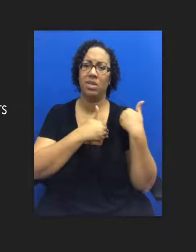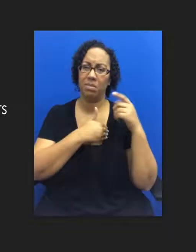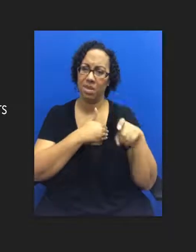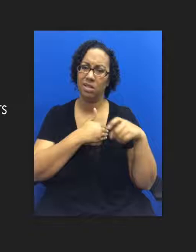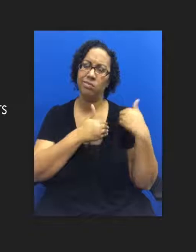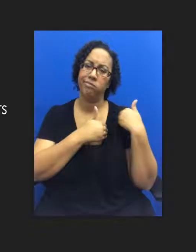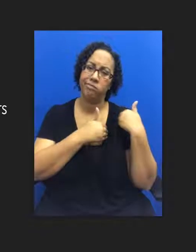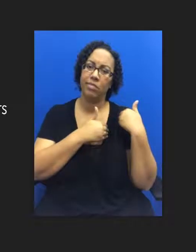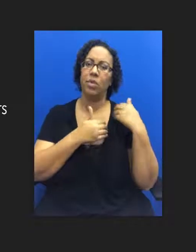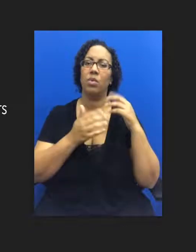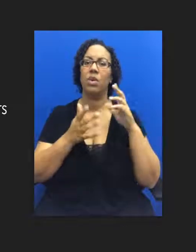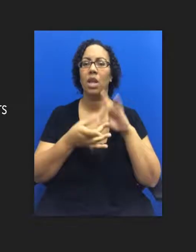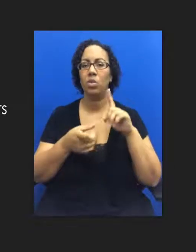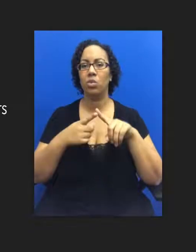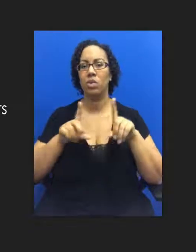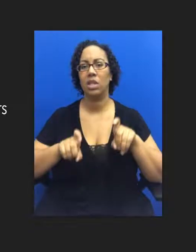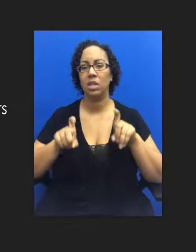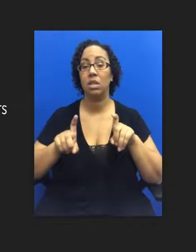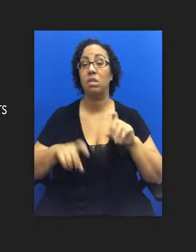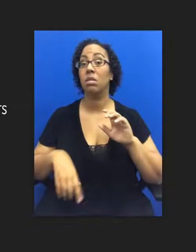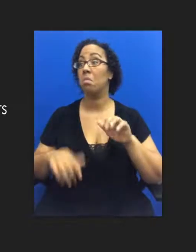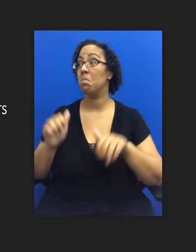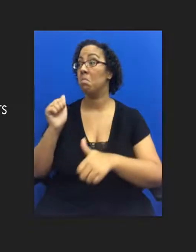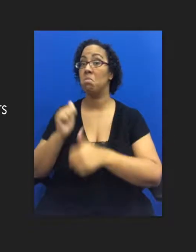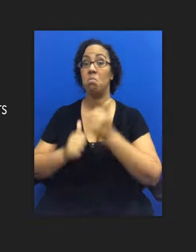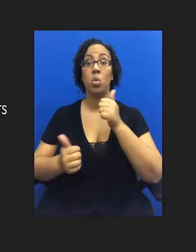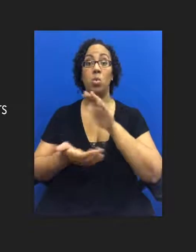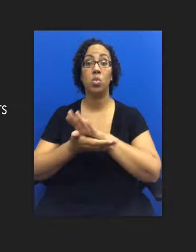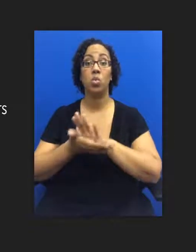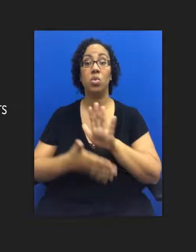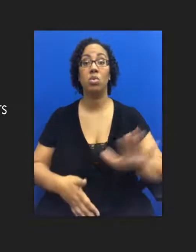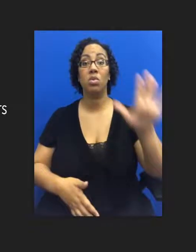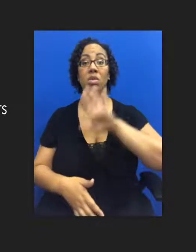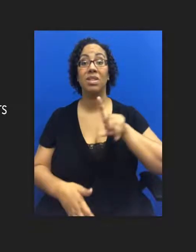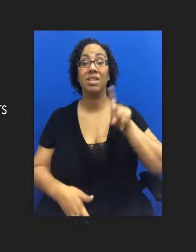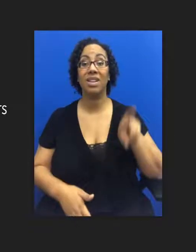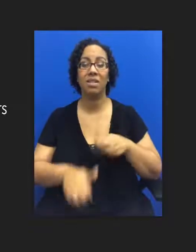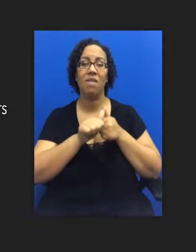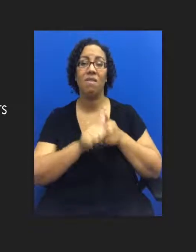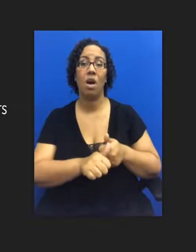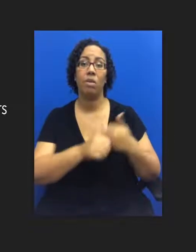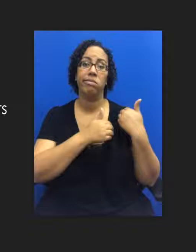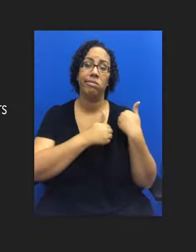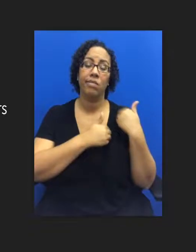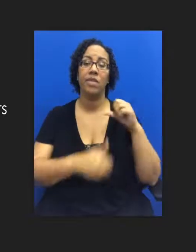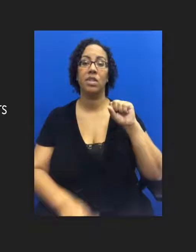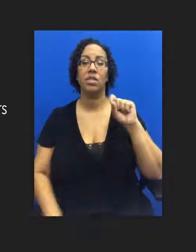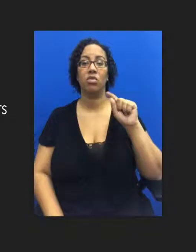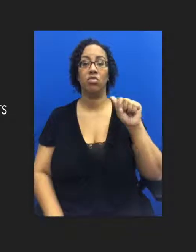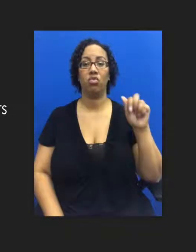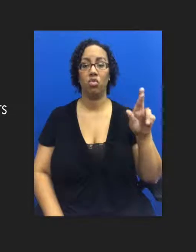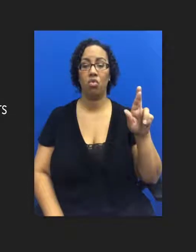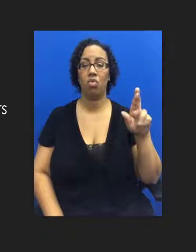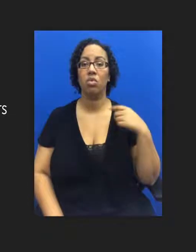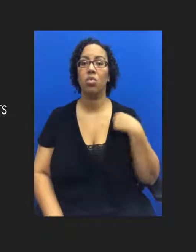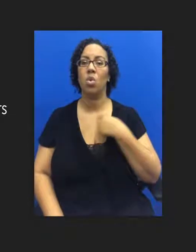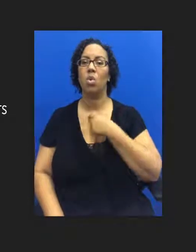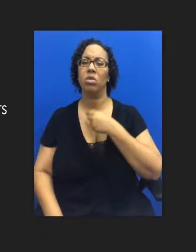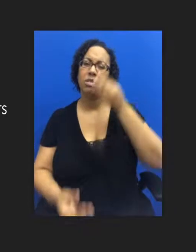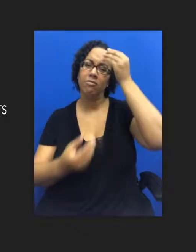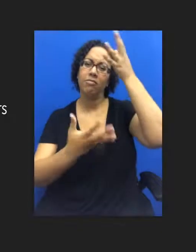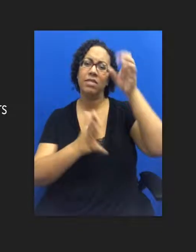Most schools have accountability measures in which they must meet related to testing. The majority of schools in